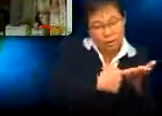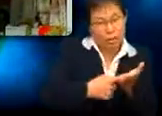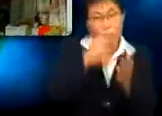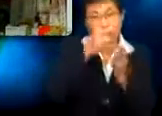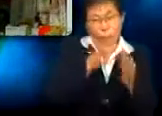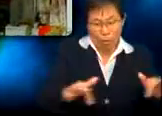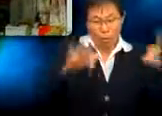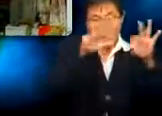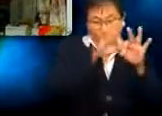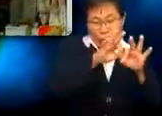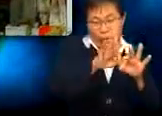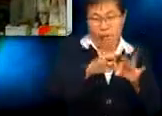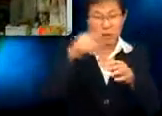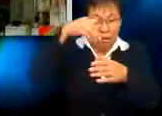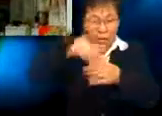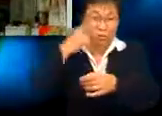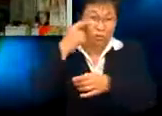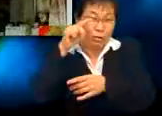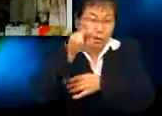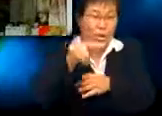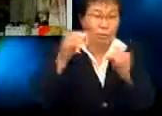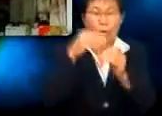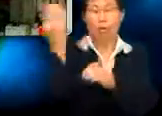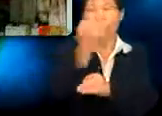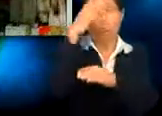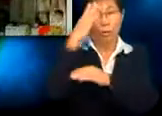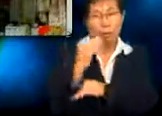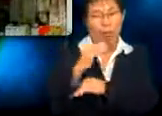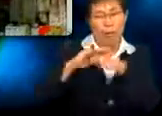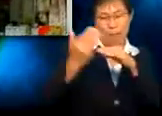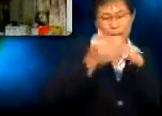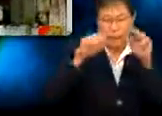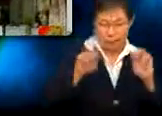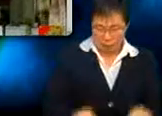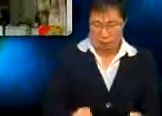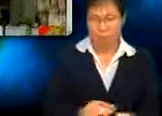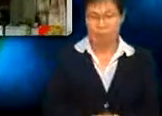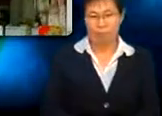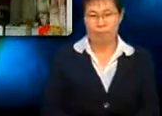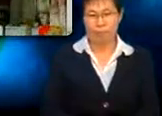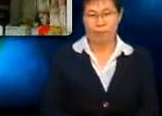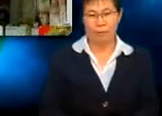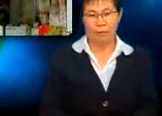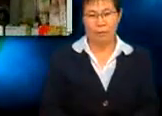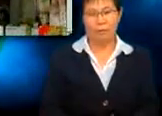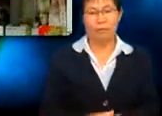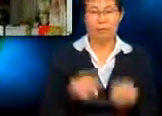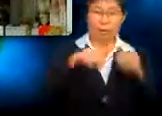major defects in vision that are most commonly experienced by mankind. They